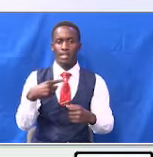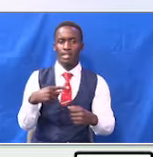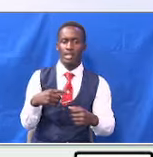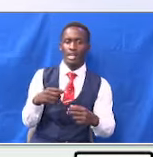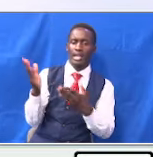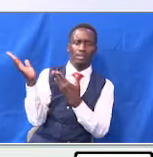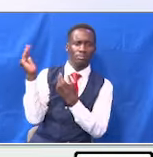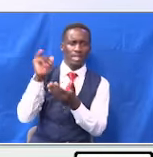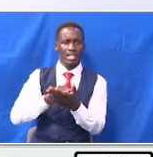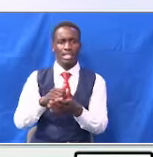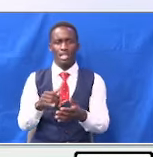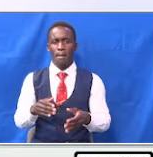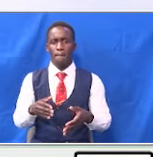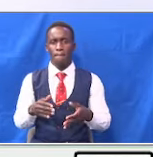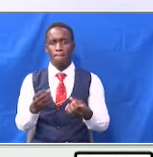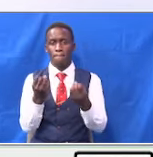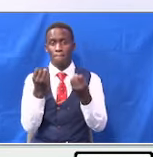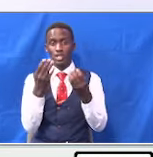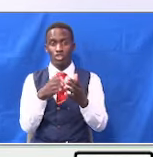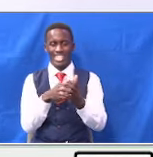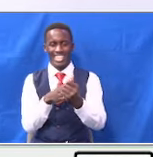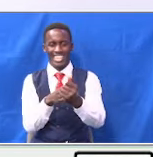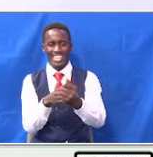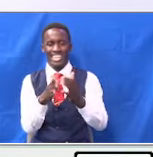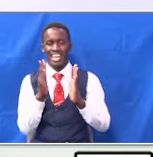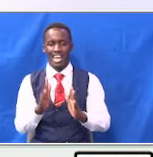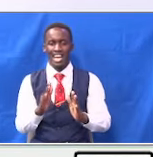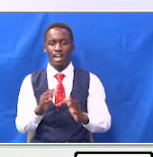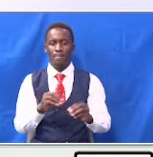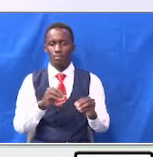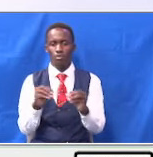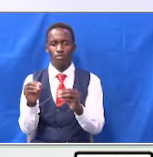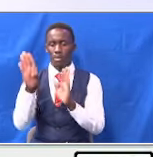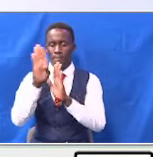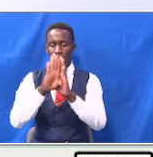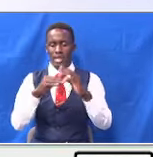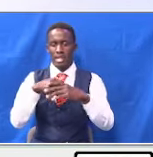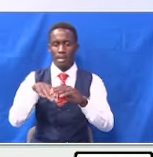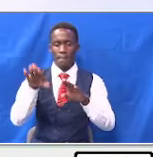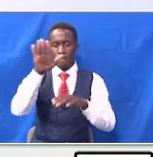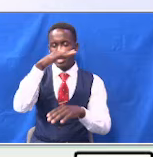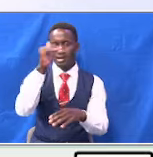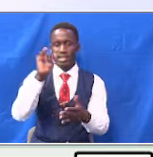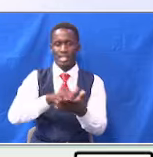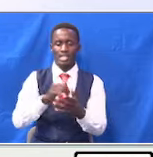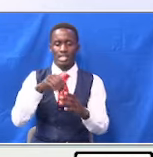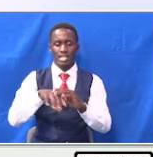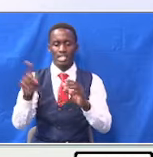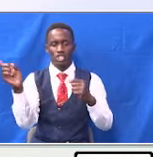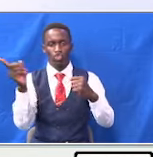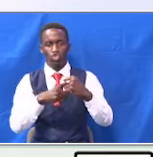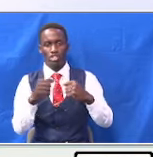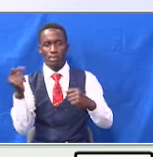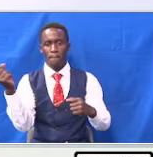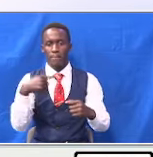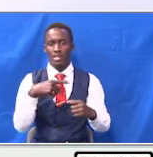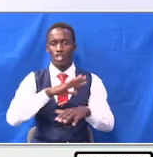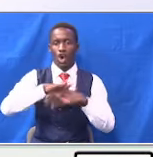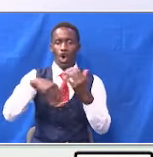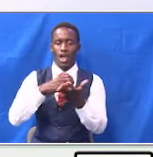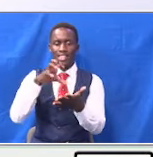role and introduce the bill in parliament so that it's a serious action that within 6 months, every corruption case should have been dealt with and